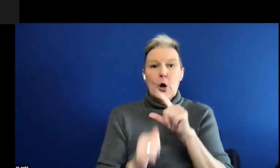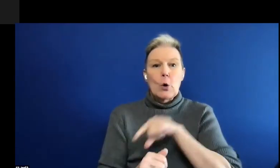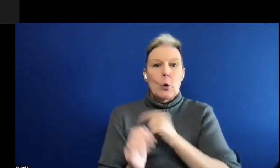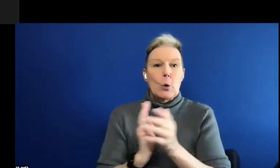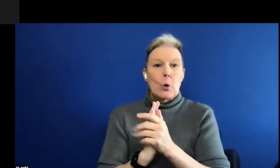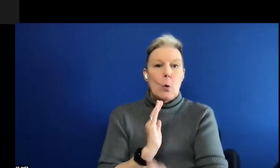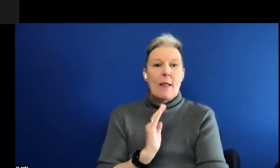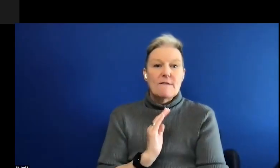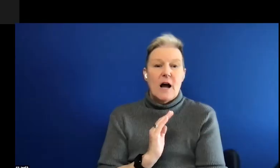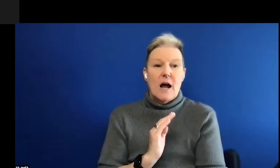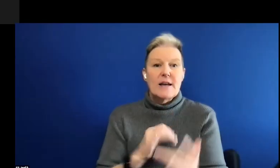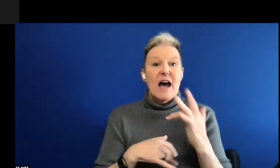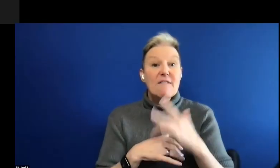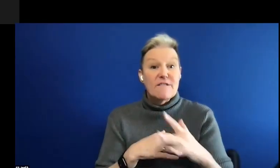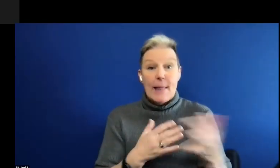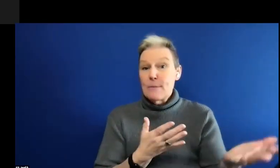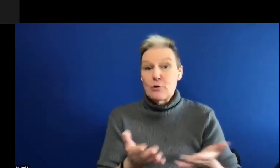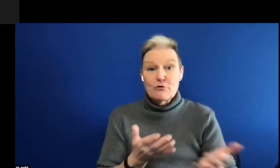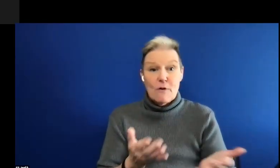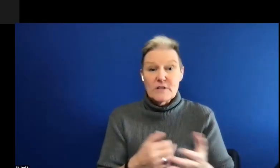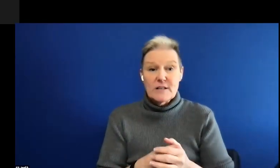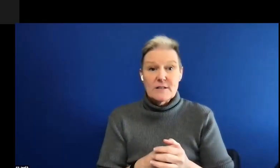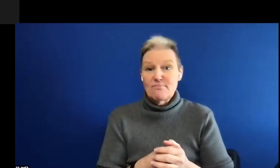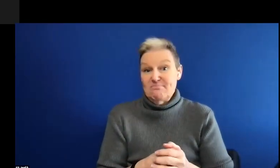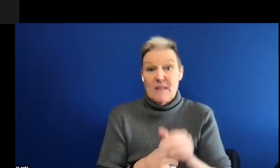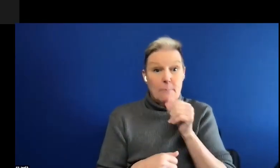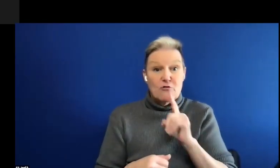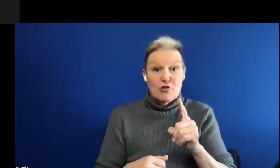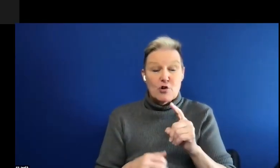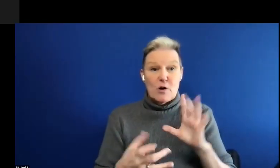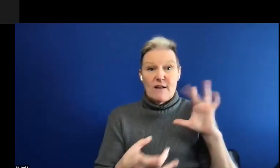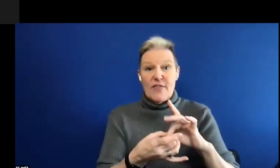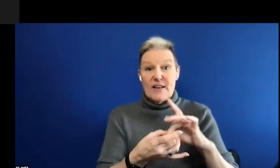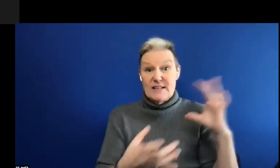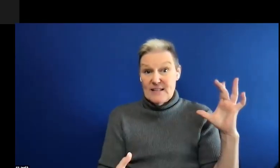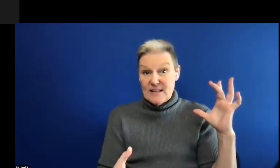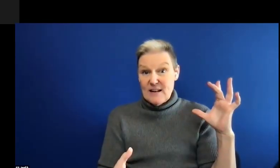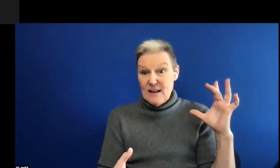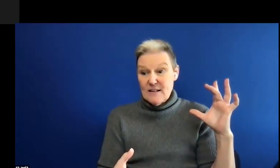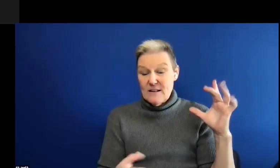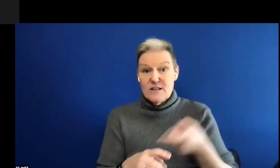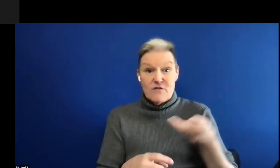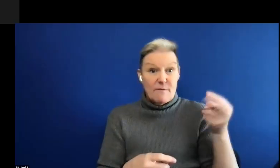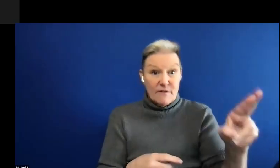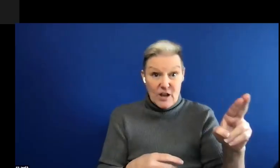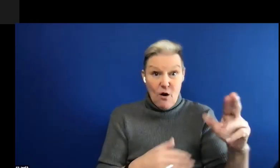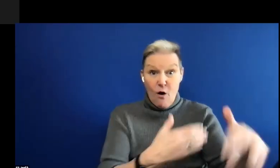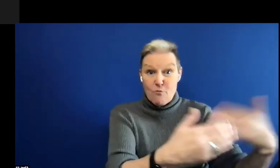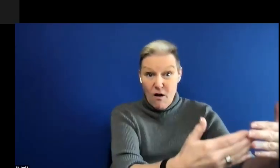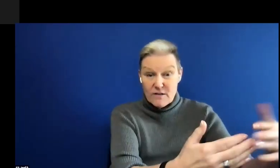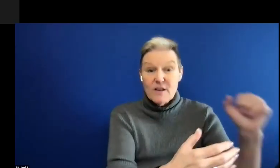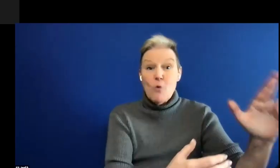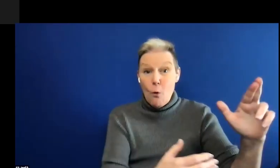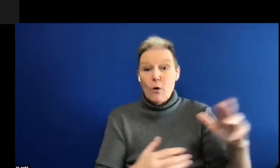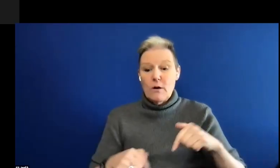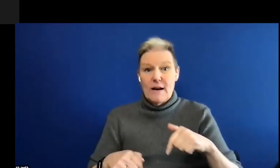qualified available services. So I'm not sure if the disconnect is in the VR process